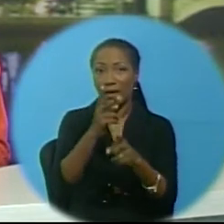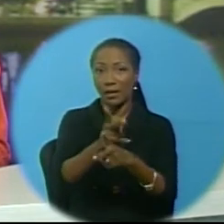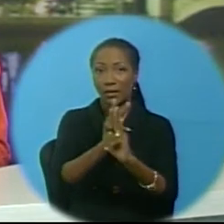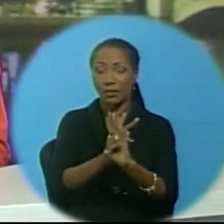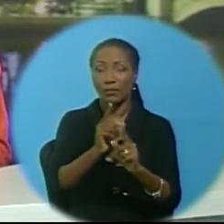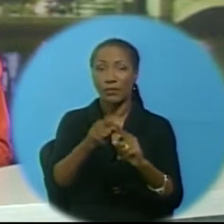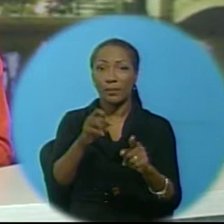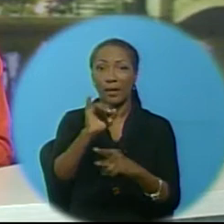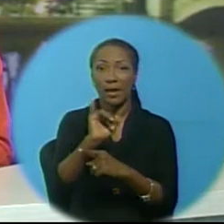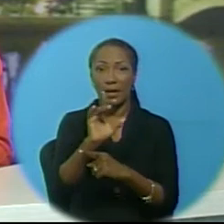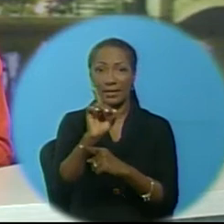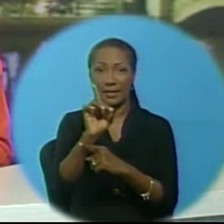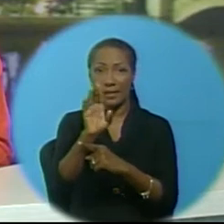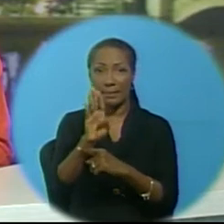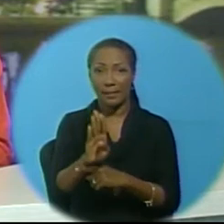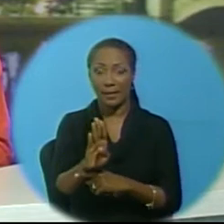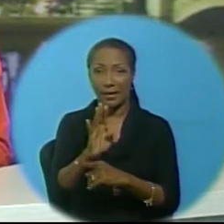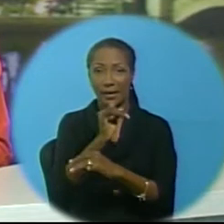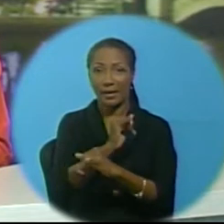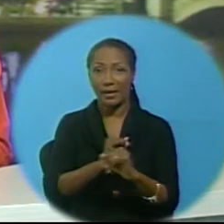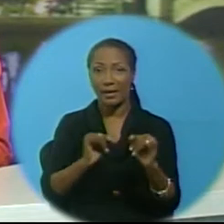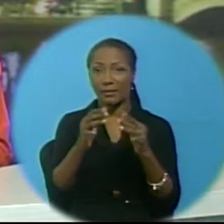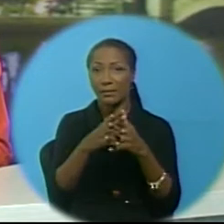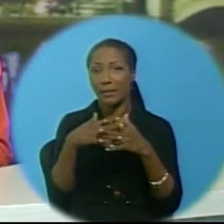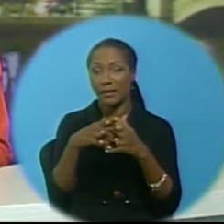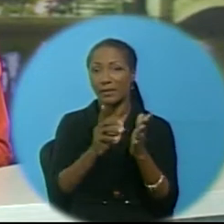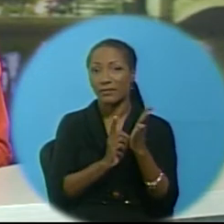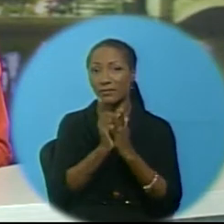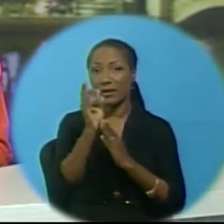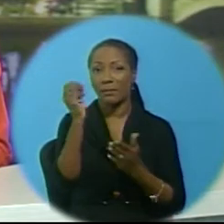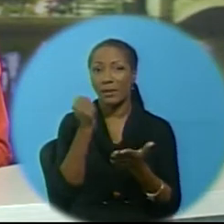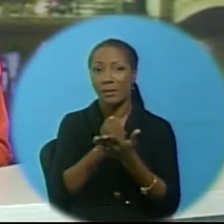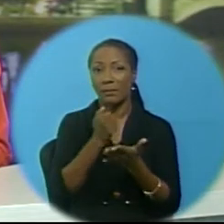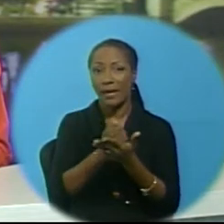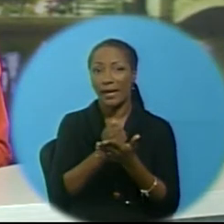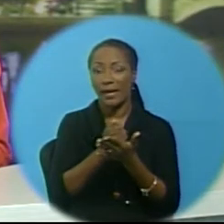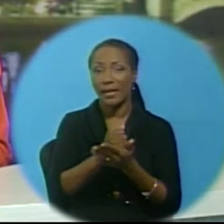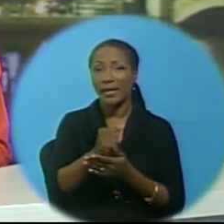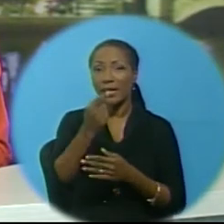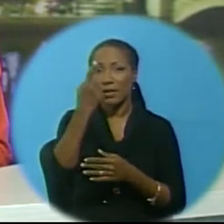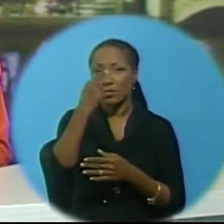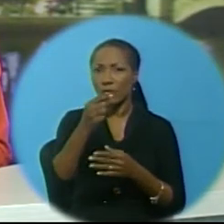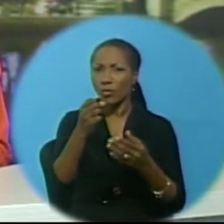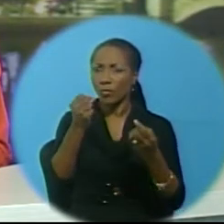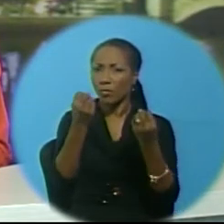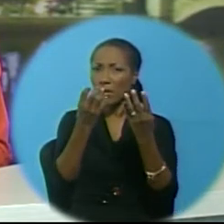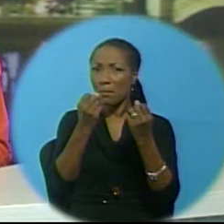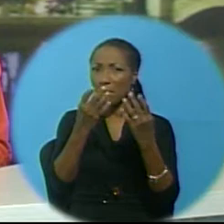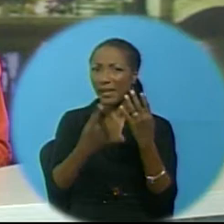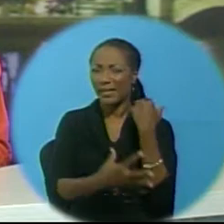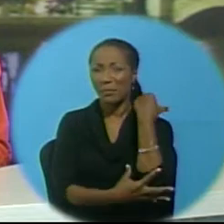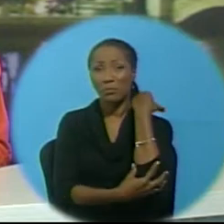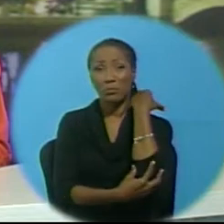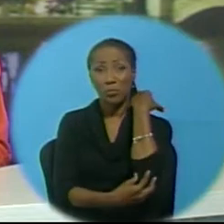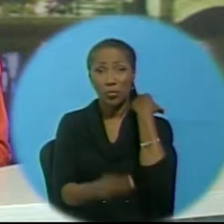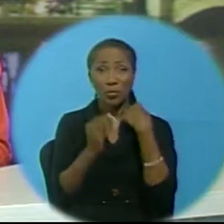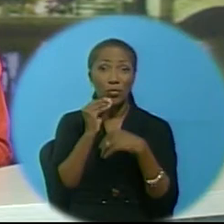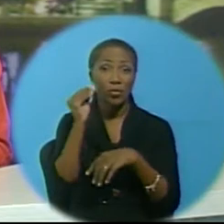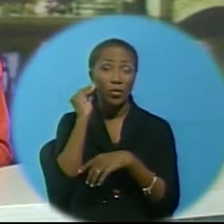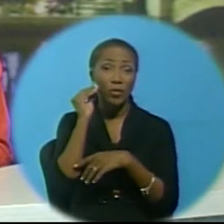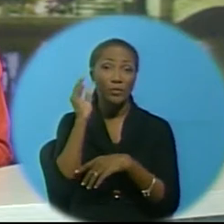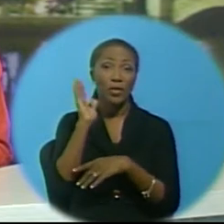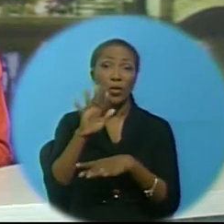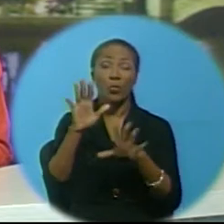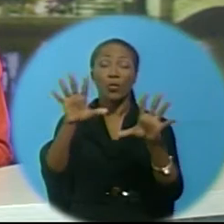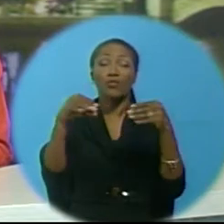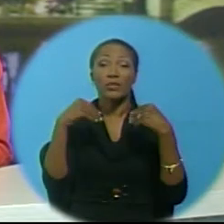or IDB. As part of the project, the number of extremely poor households in Barbados receiving additional social services and